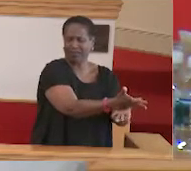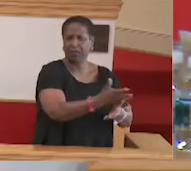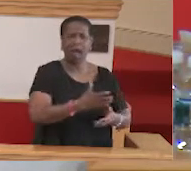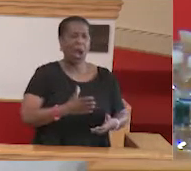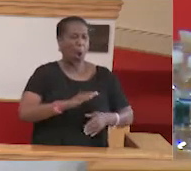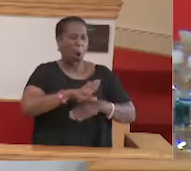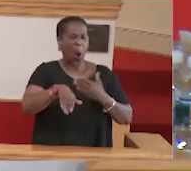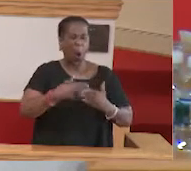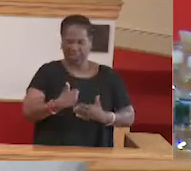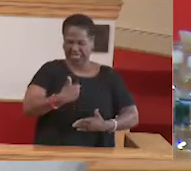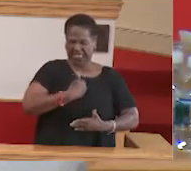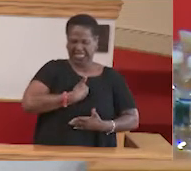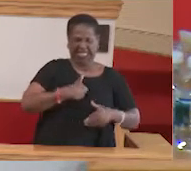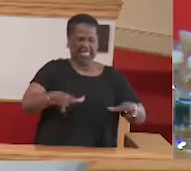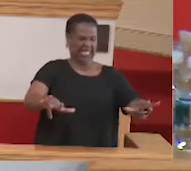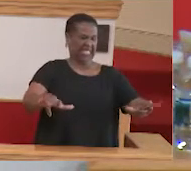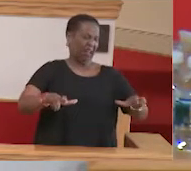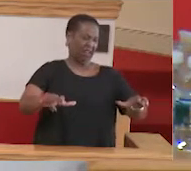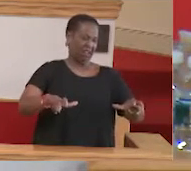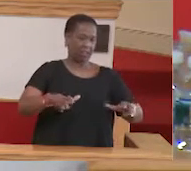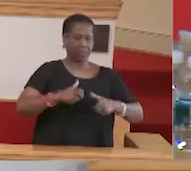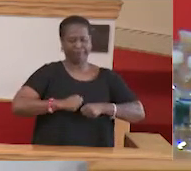and selfishness